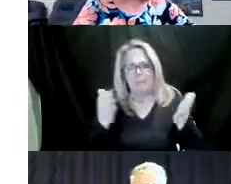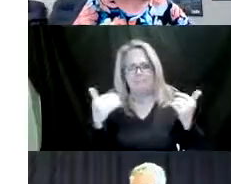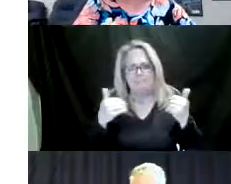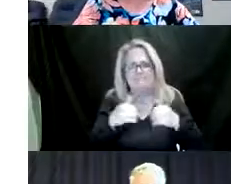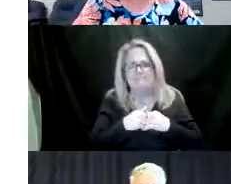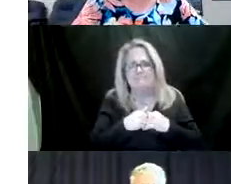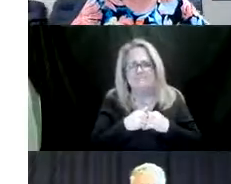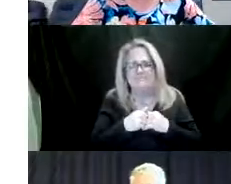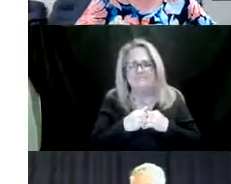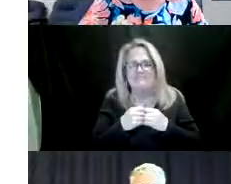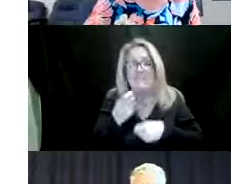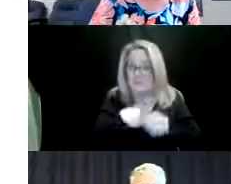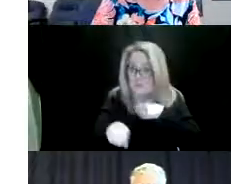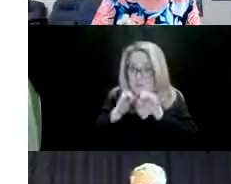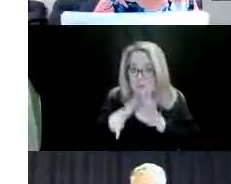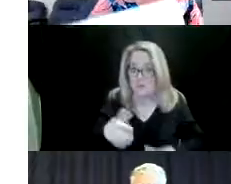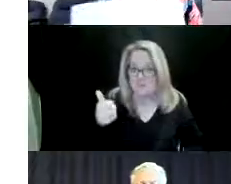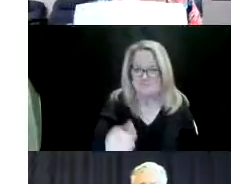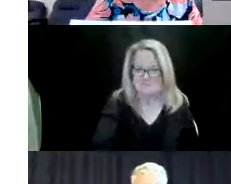your perspective.